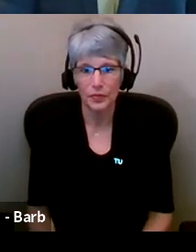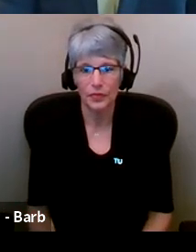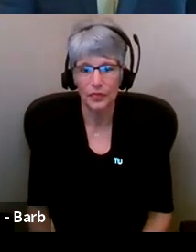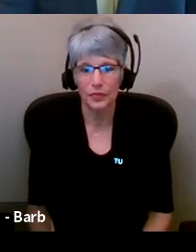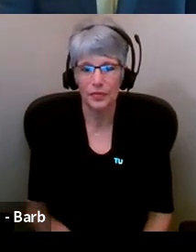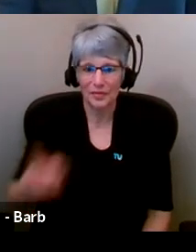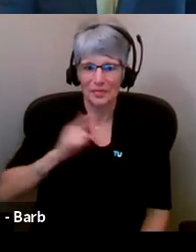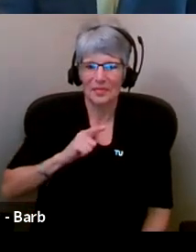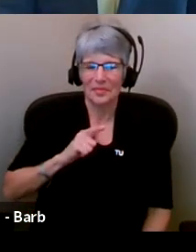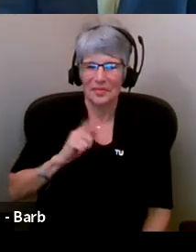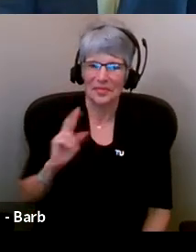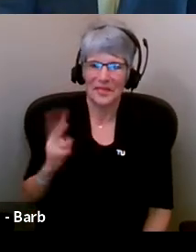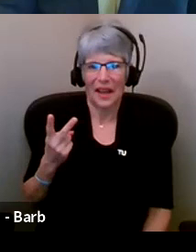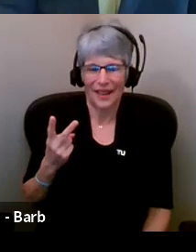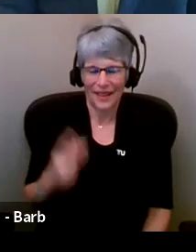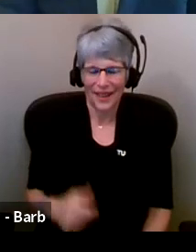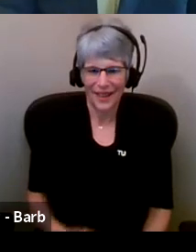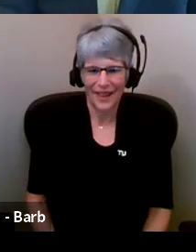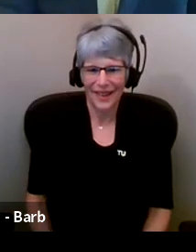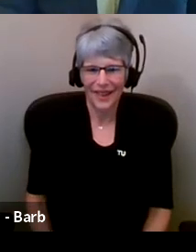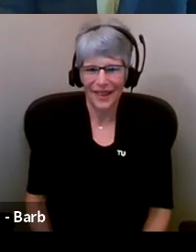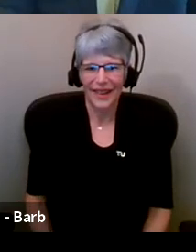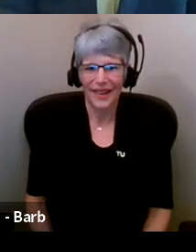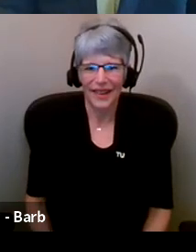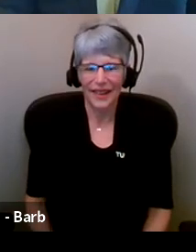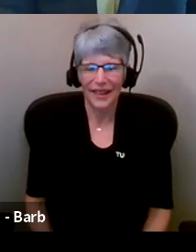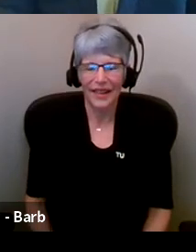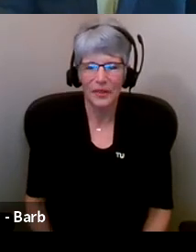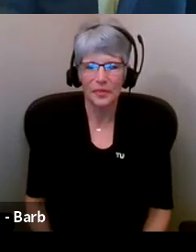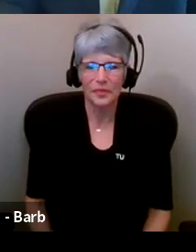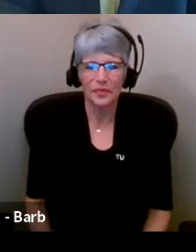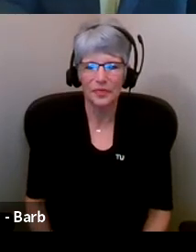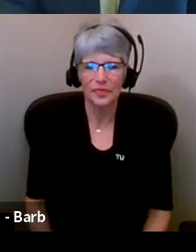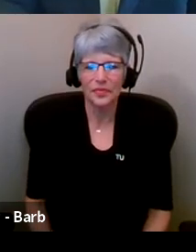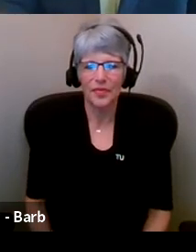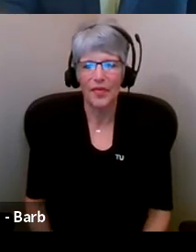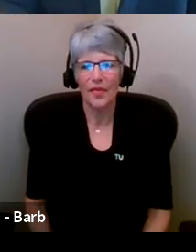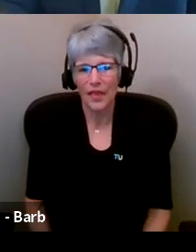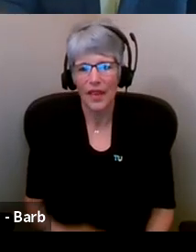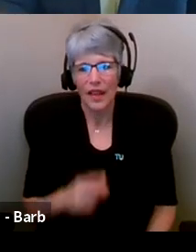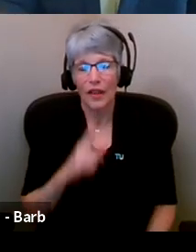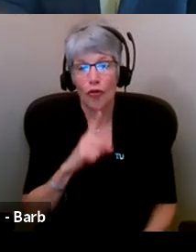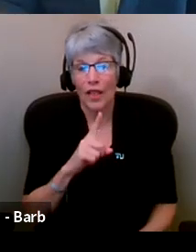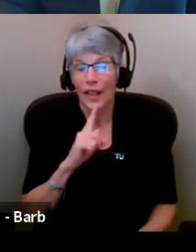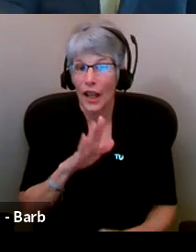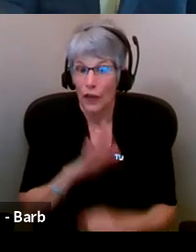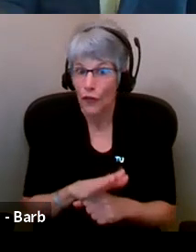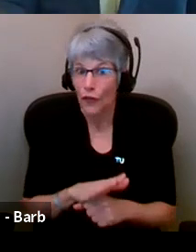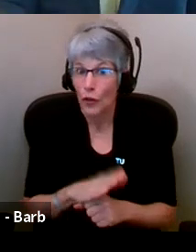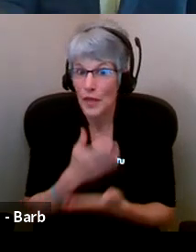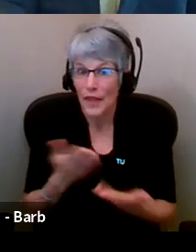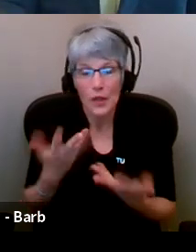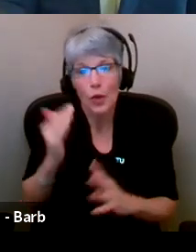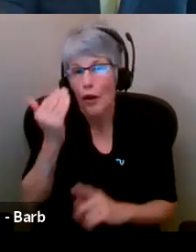I'll go and jump in second, if I may. And I just think it, to some extent, it confirmed some things that we already knew